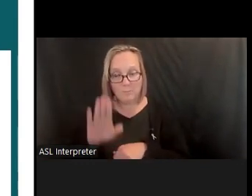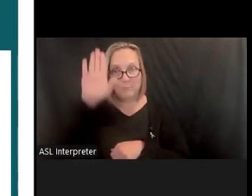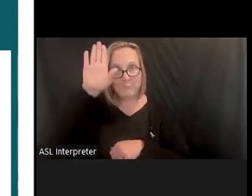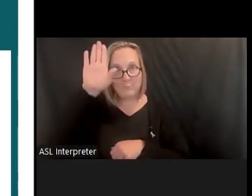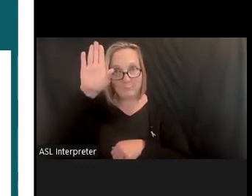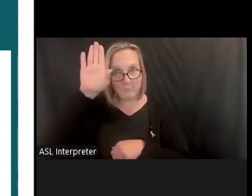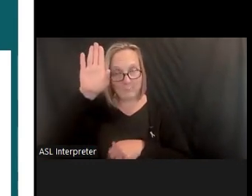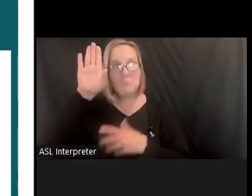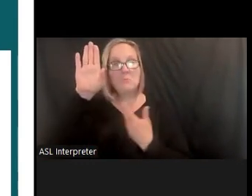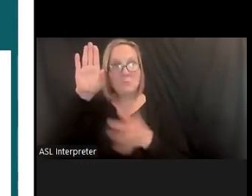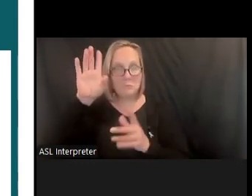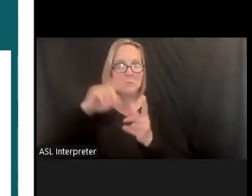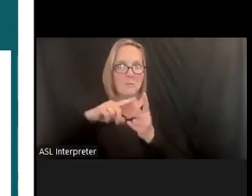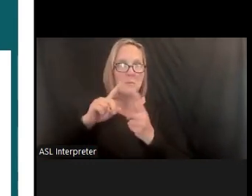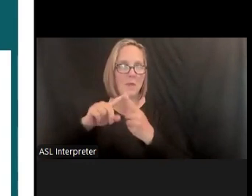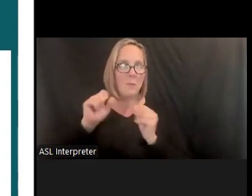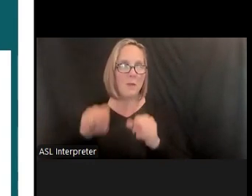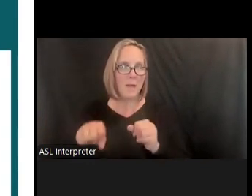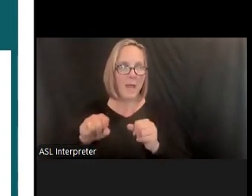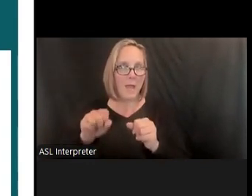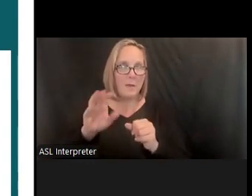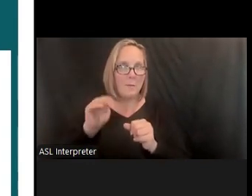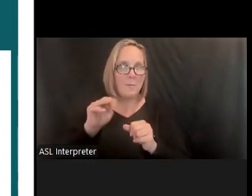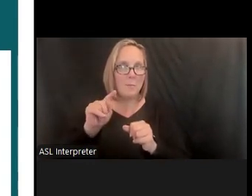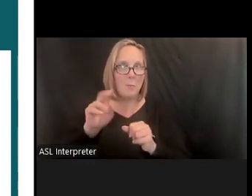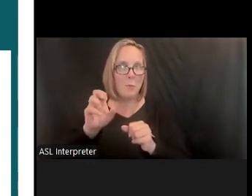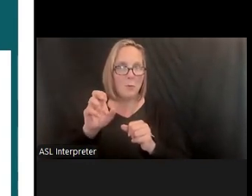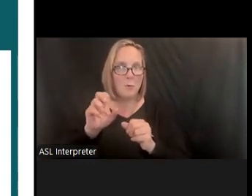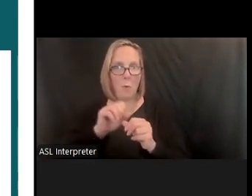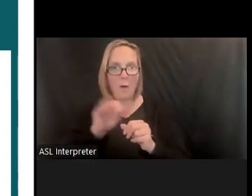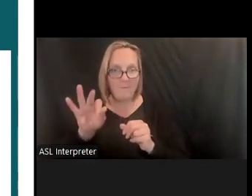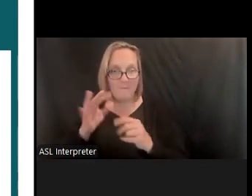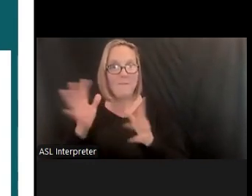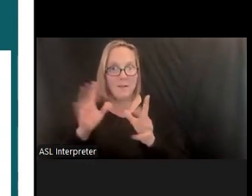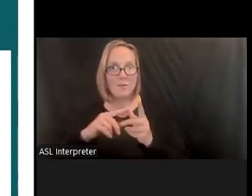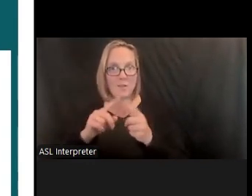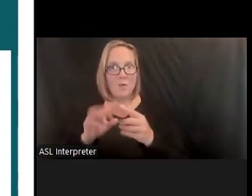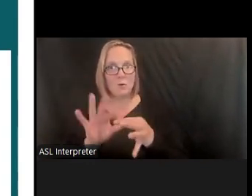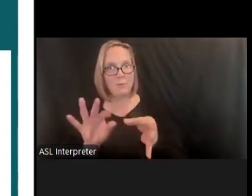and we'll be able to take you at that point as well.